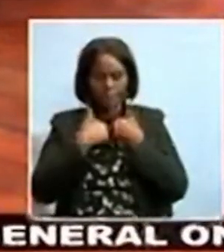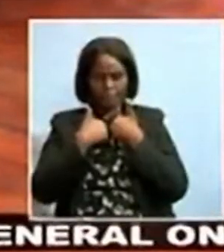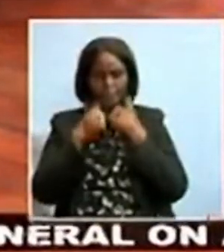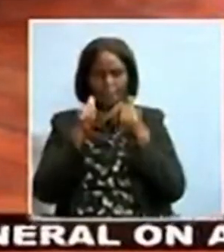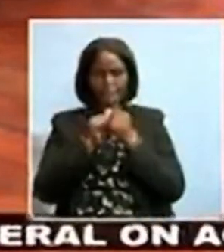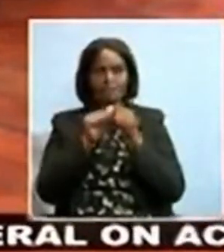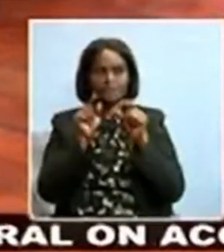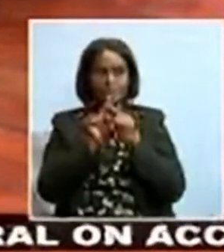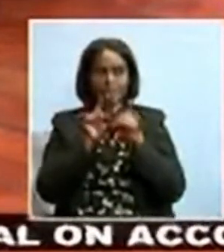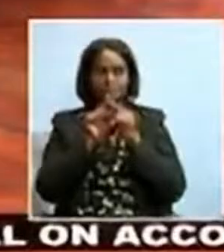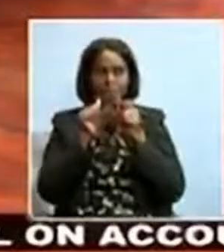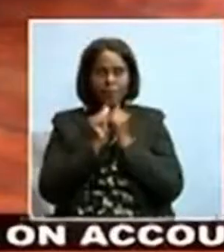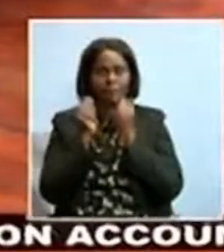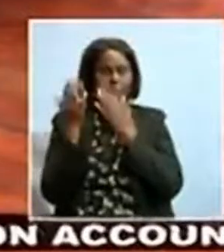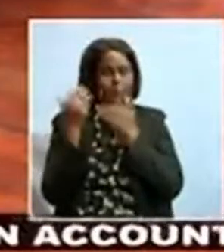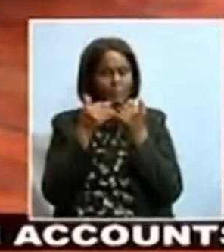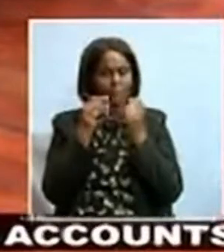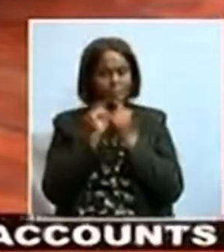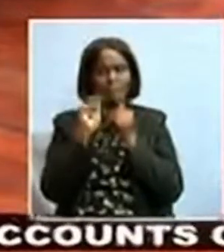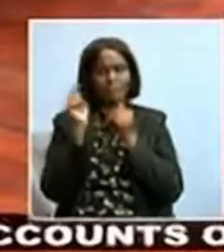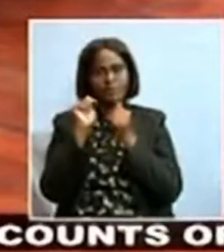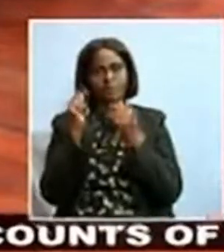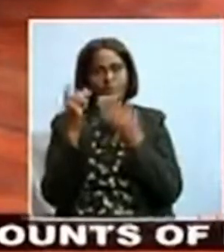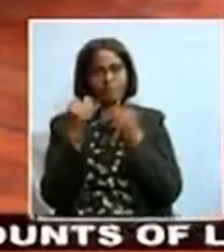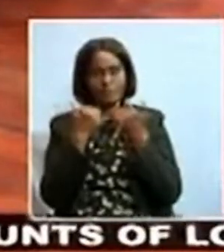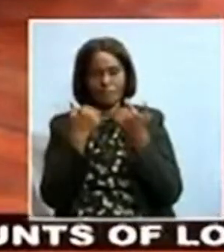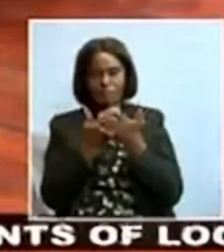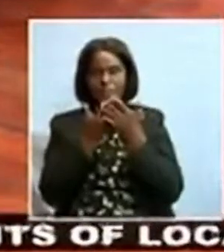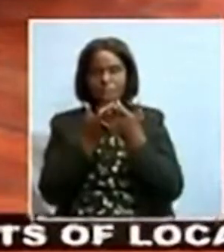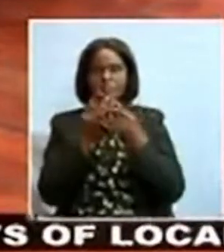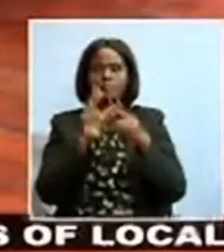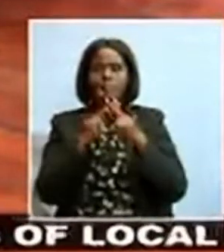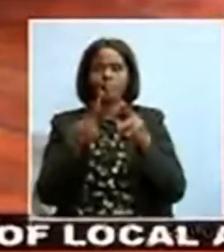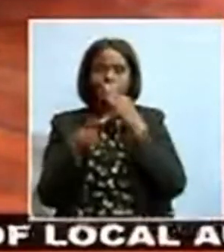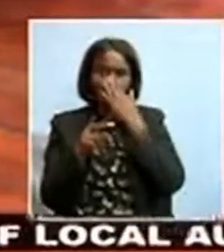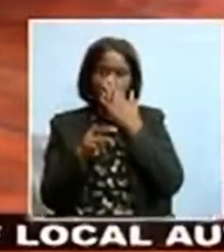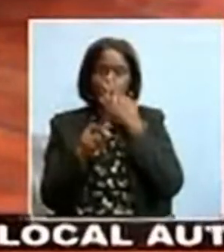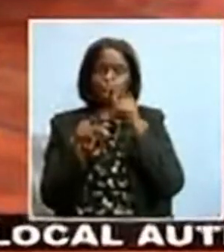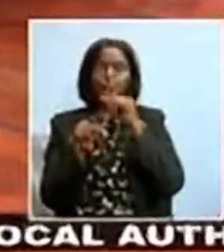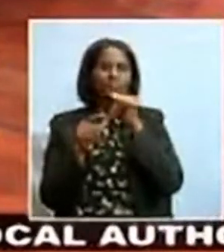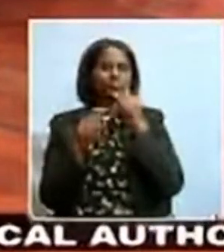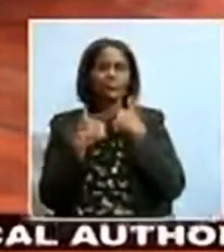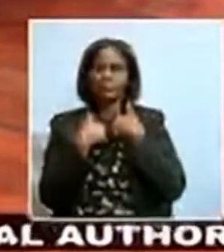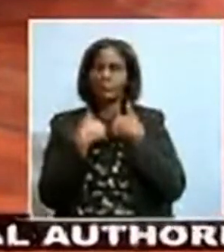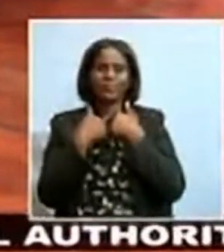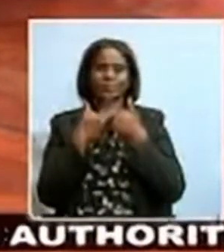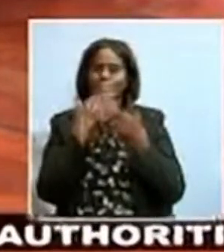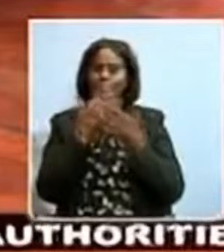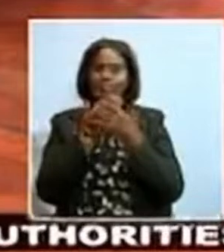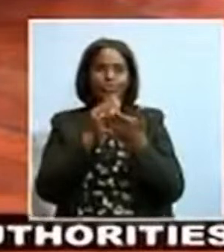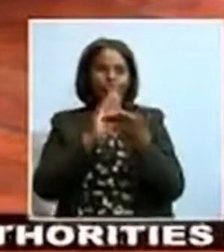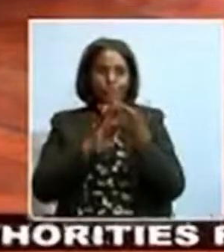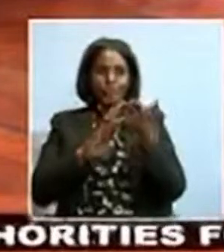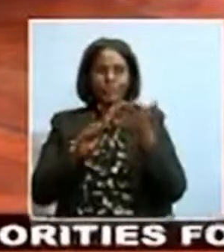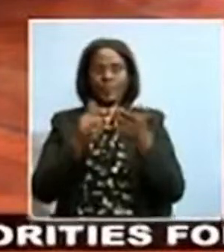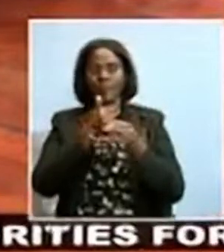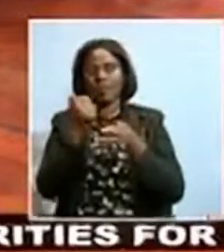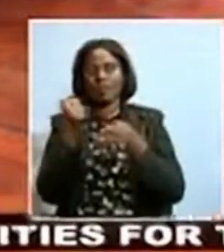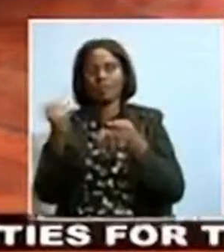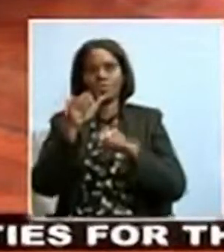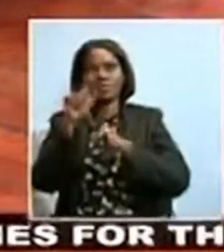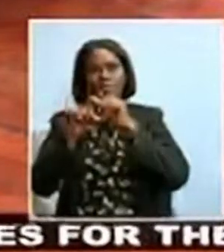of coming up with an ablution block. I submit, Chair. You simply don't agree with the committee. Any other